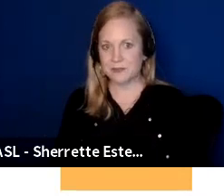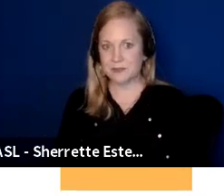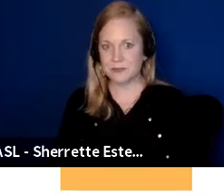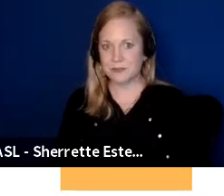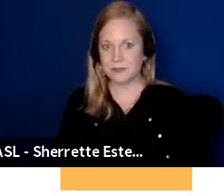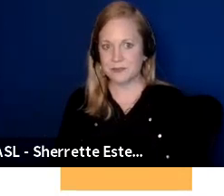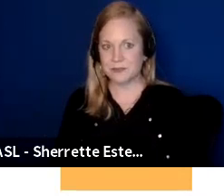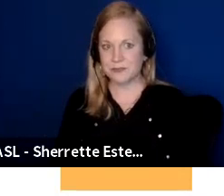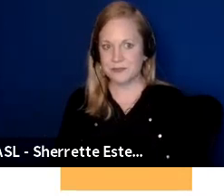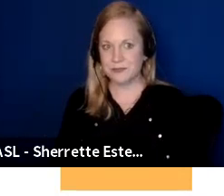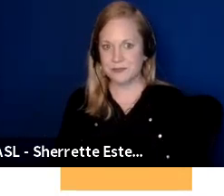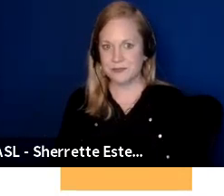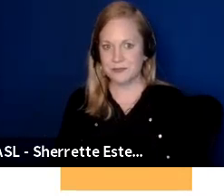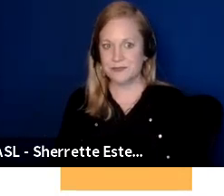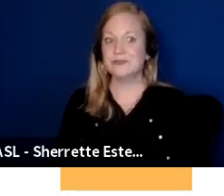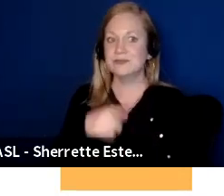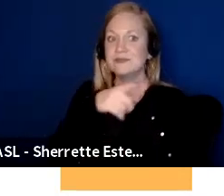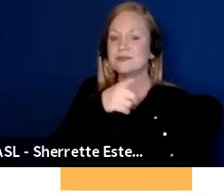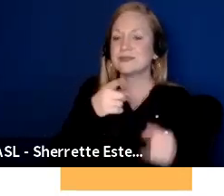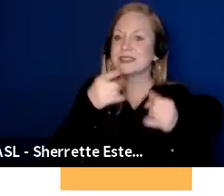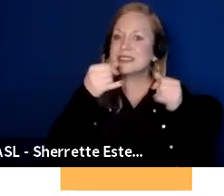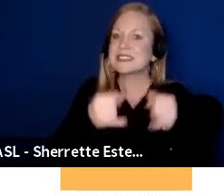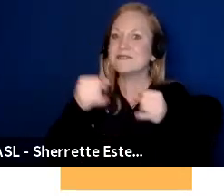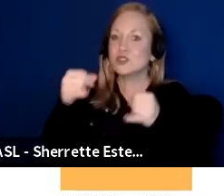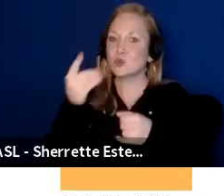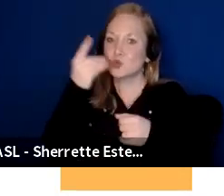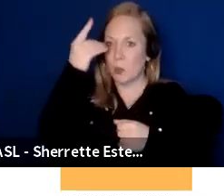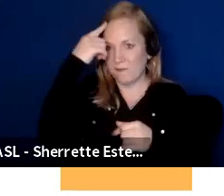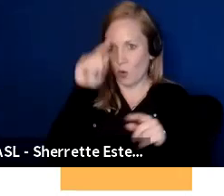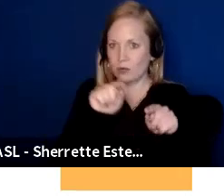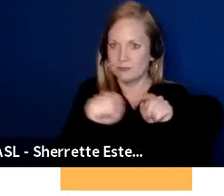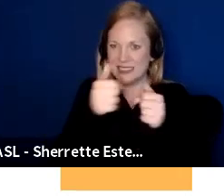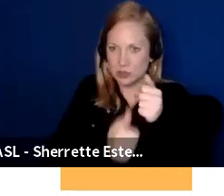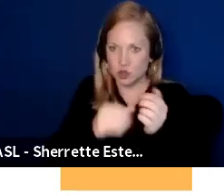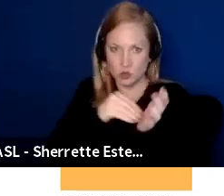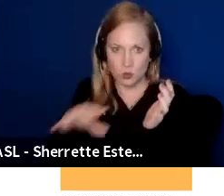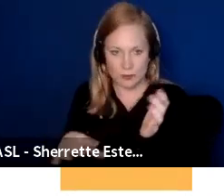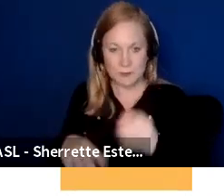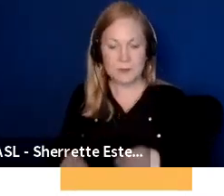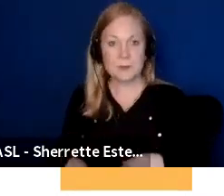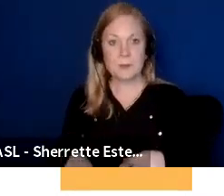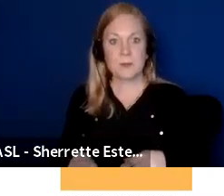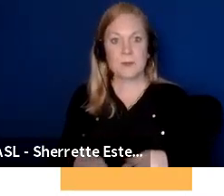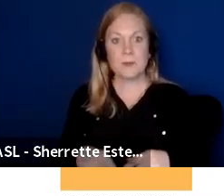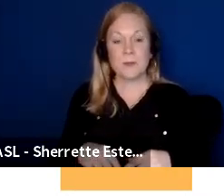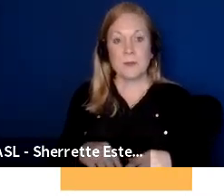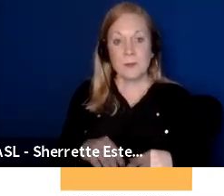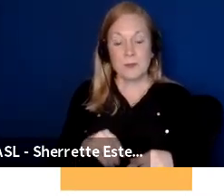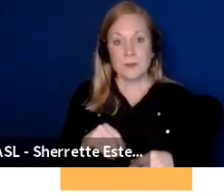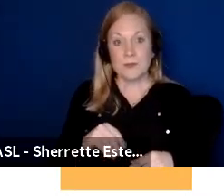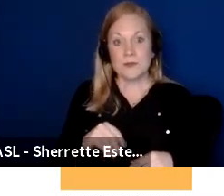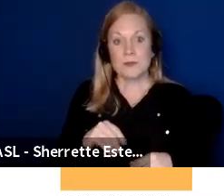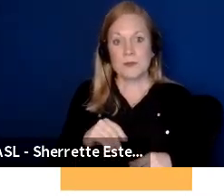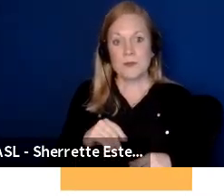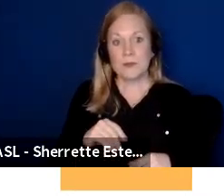Finally, we're getting into the individual dorm room for each student. And this is where the